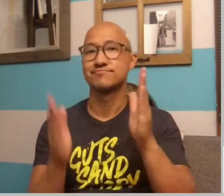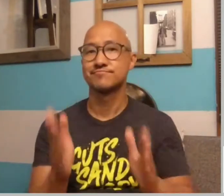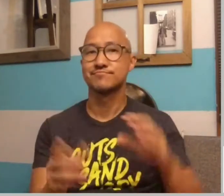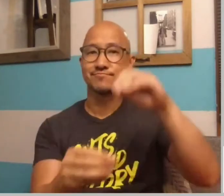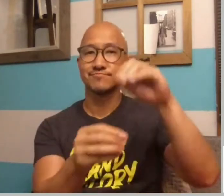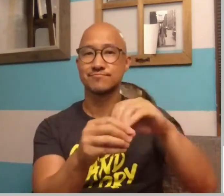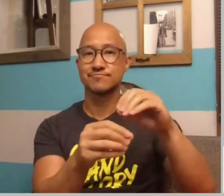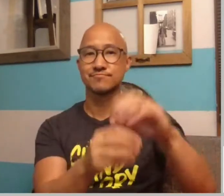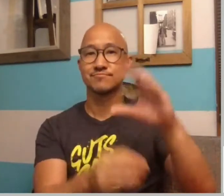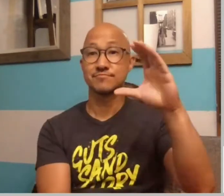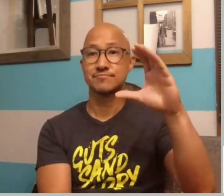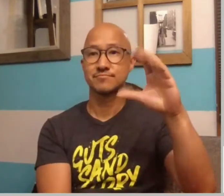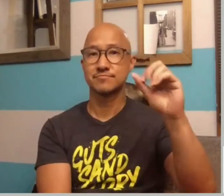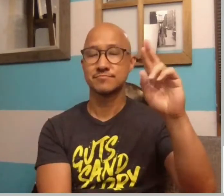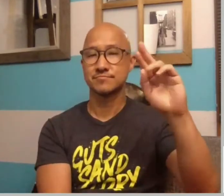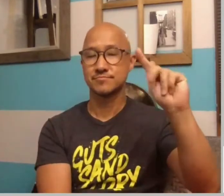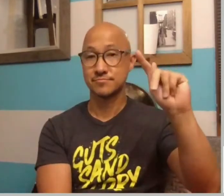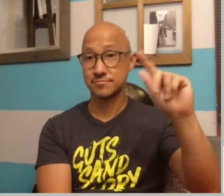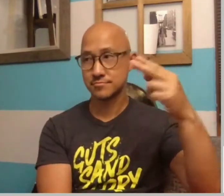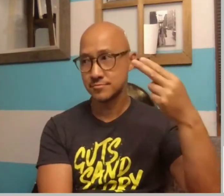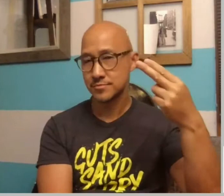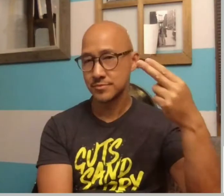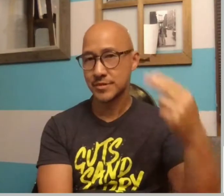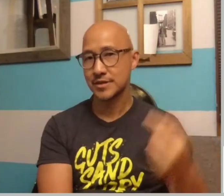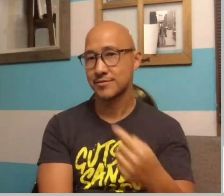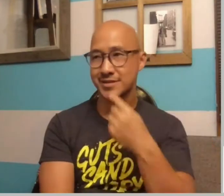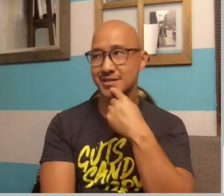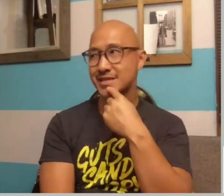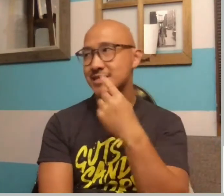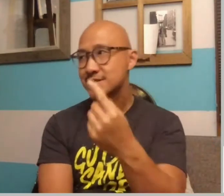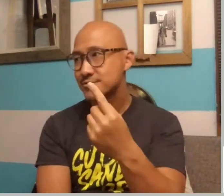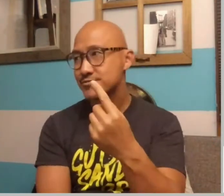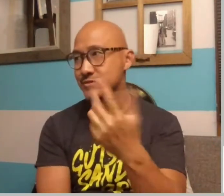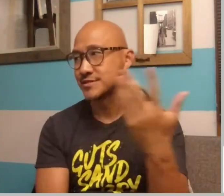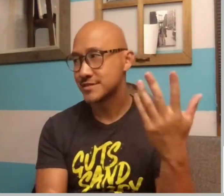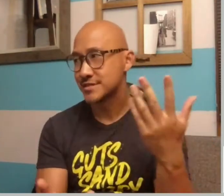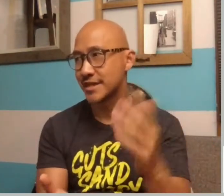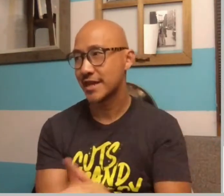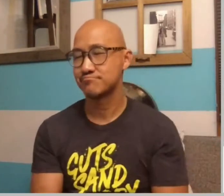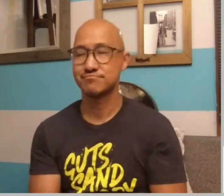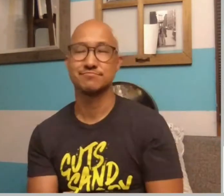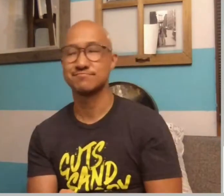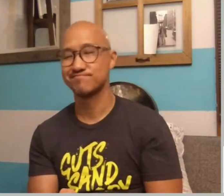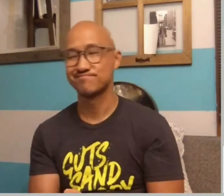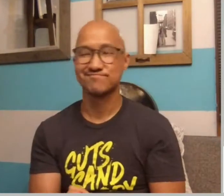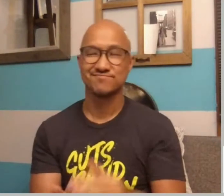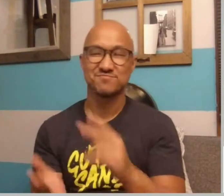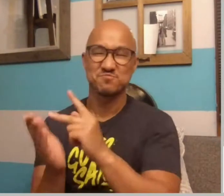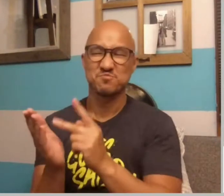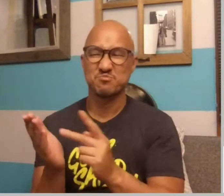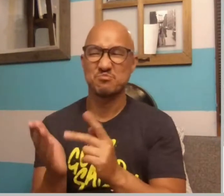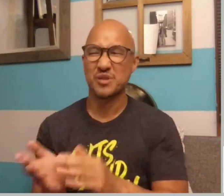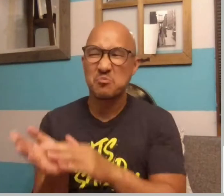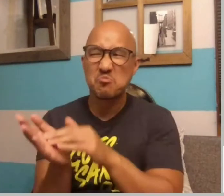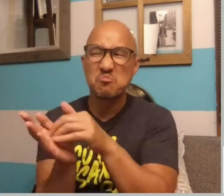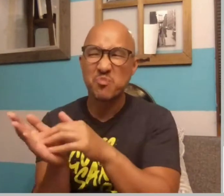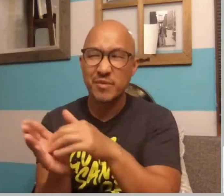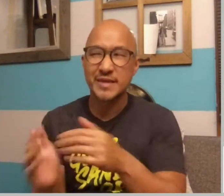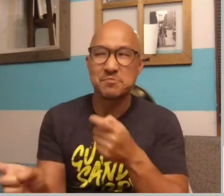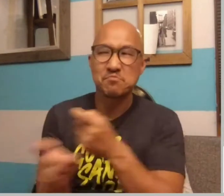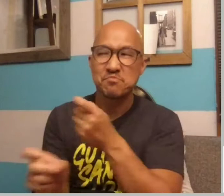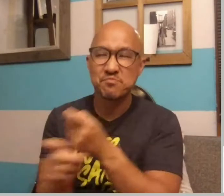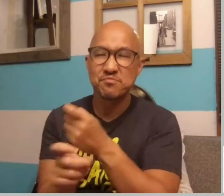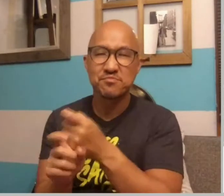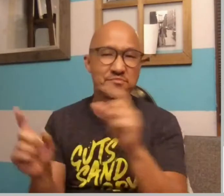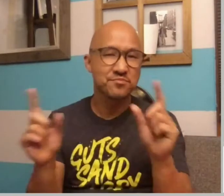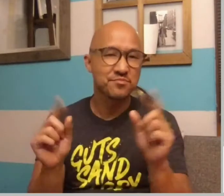the paradox of the cross, or what I like to call the croxymoron, and how it should transform us.